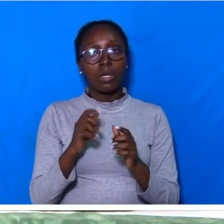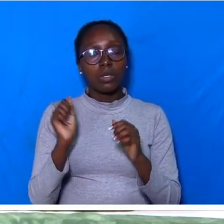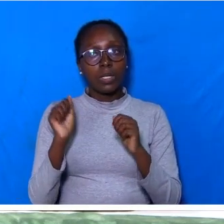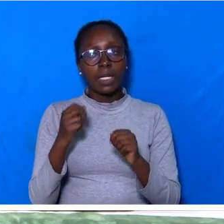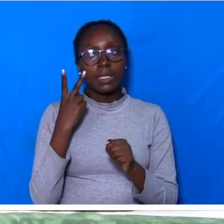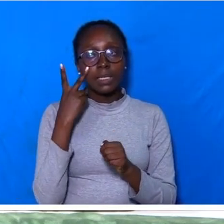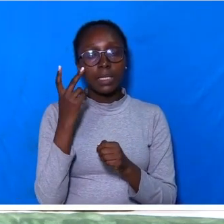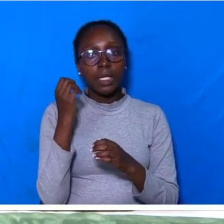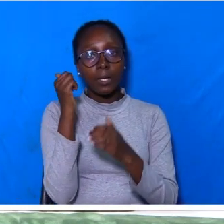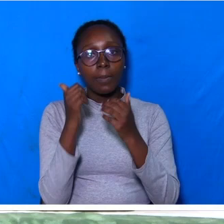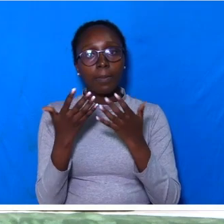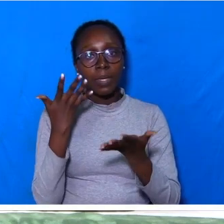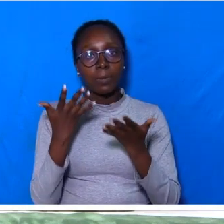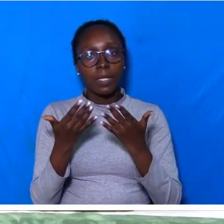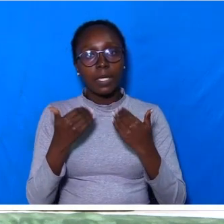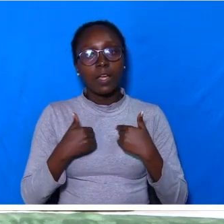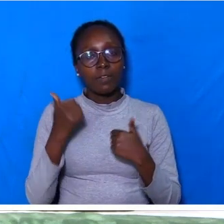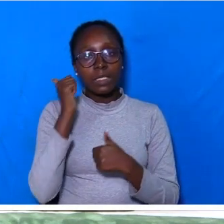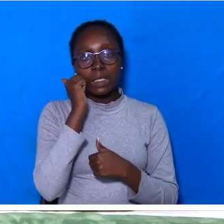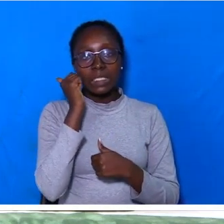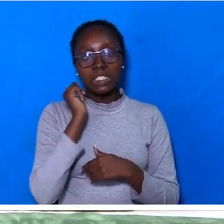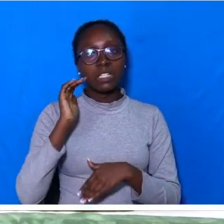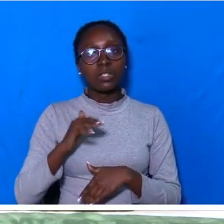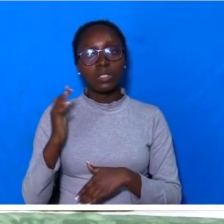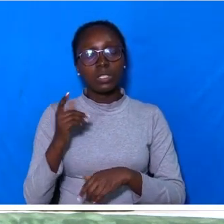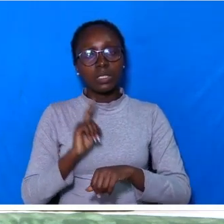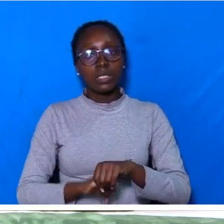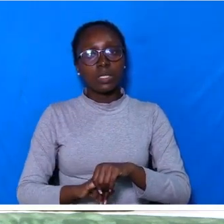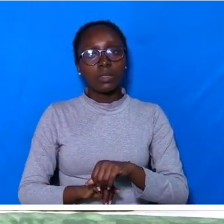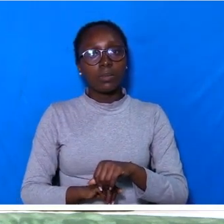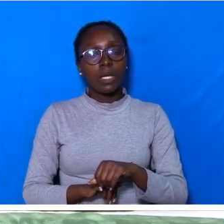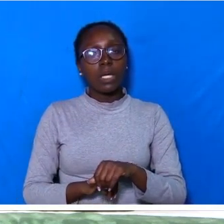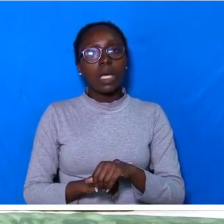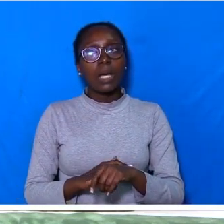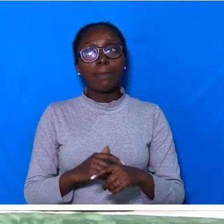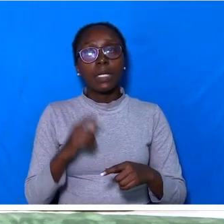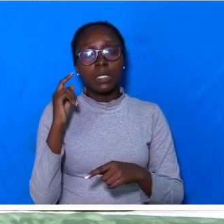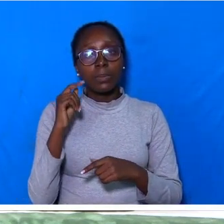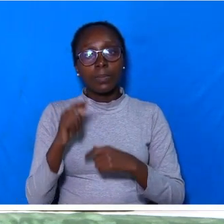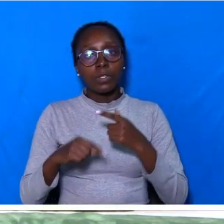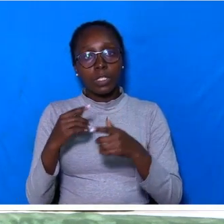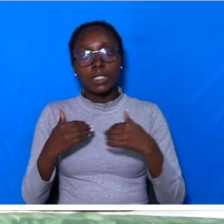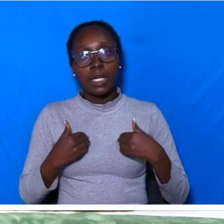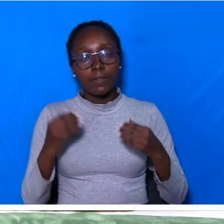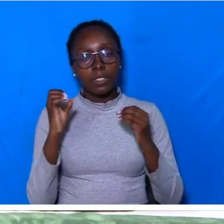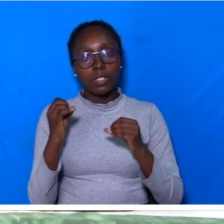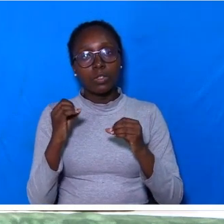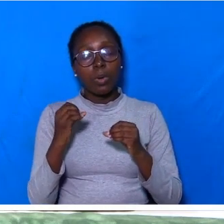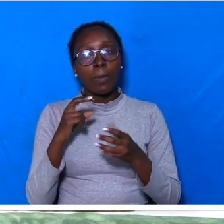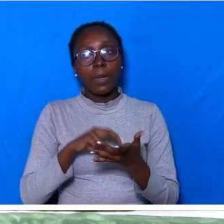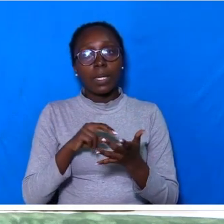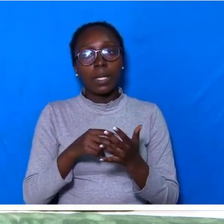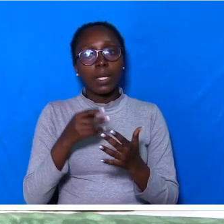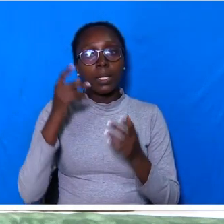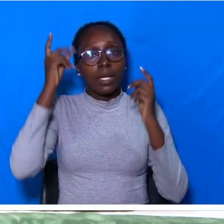right, because that is the lack of progress. That is a stagnation. It is a pullback by Satan. And I pray, and I want to